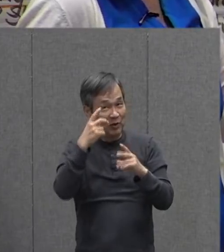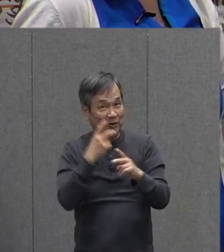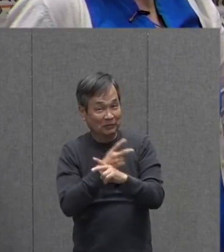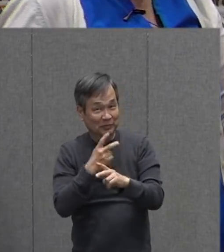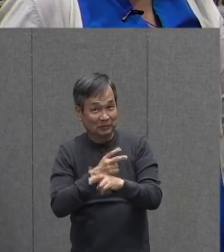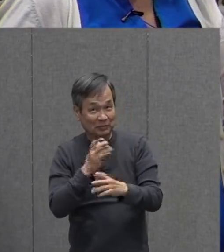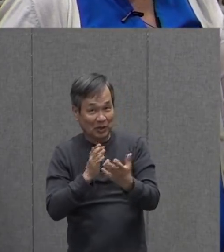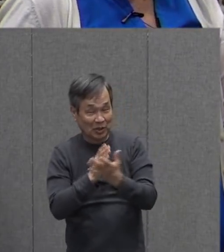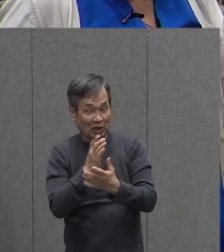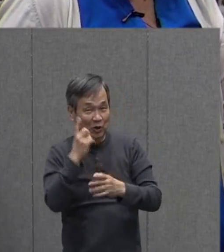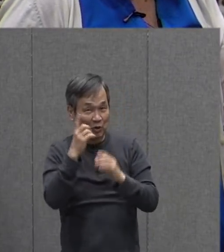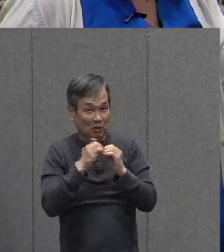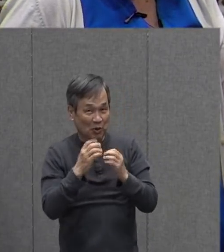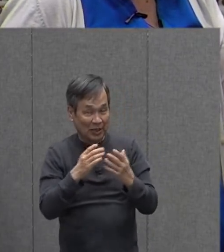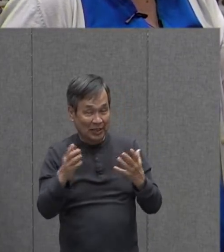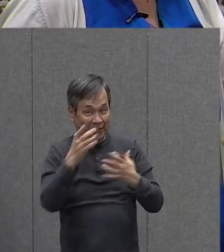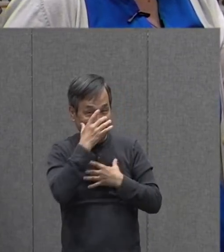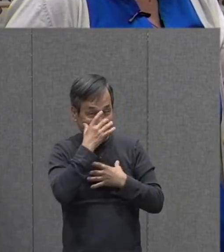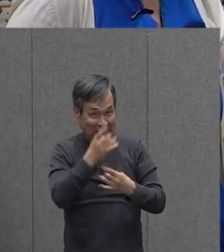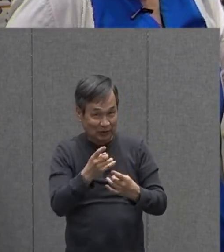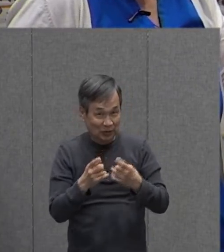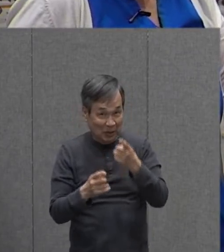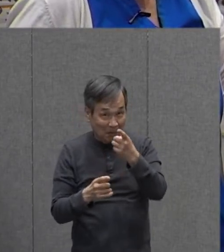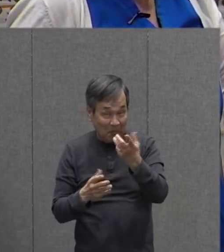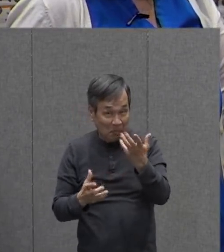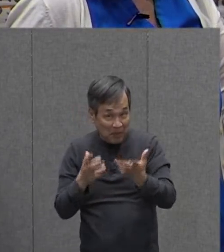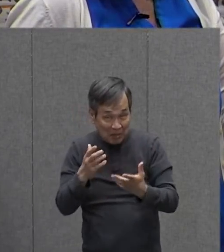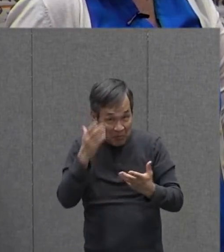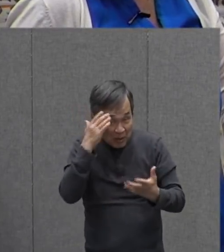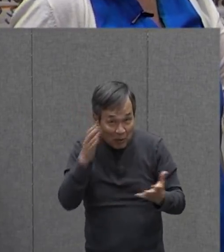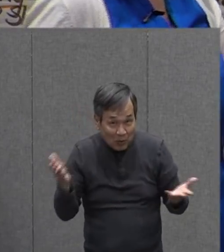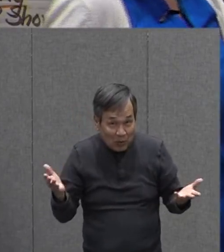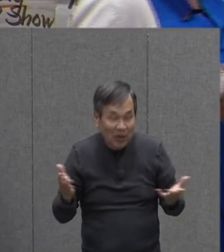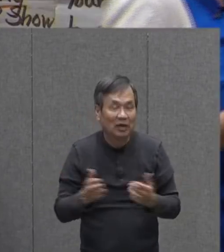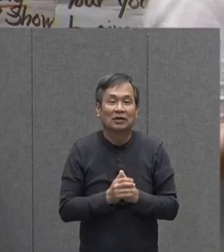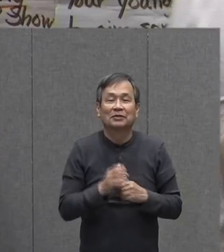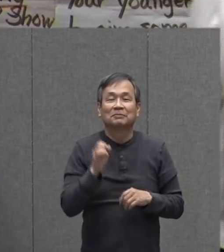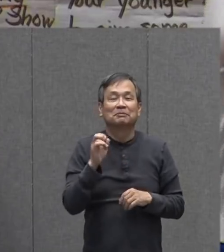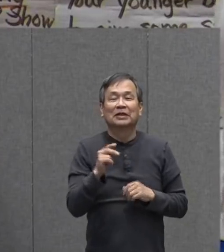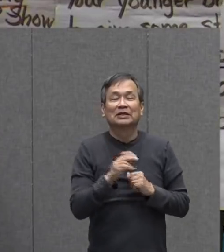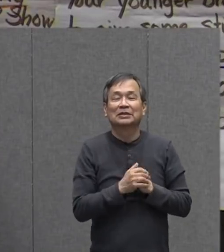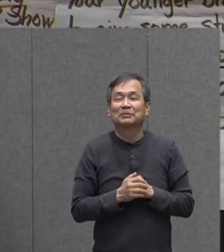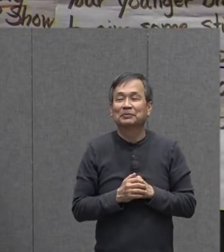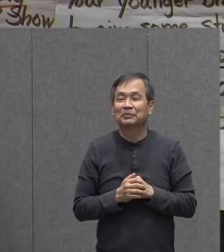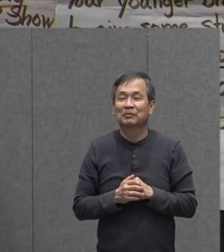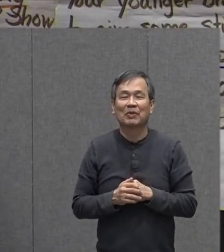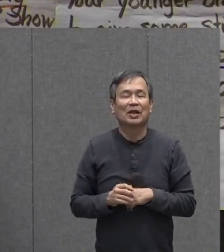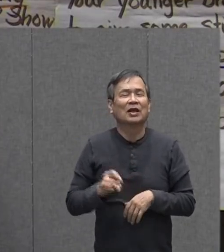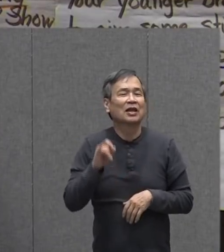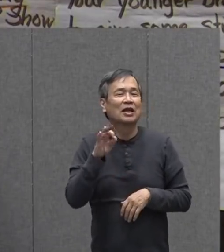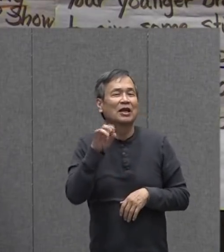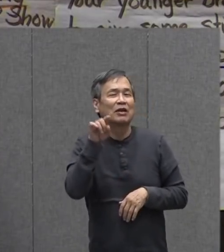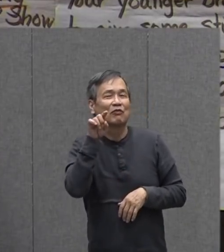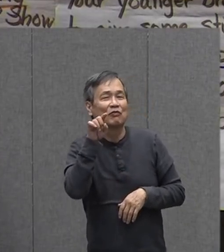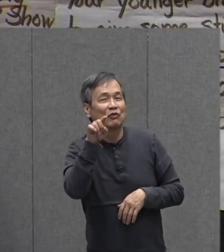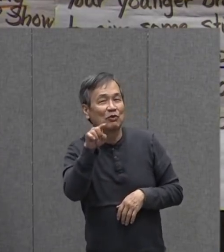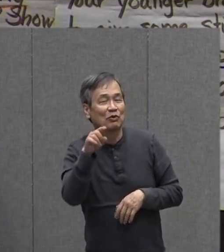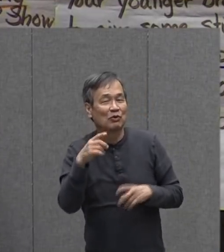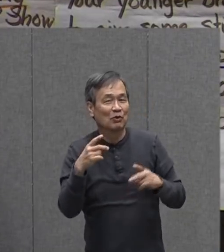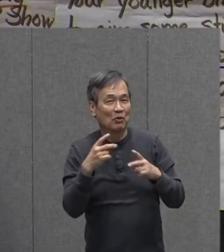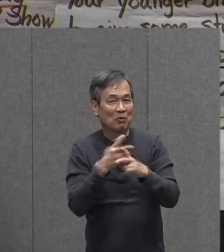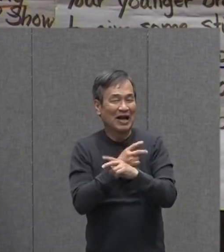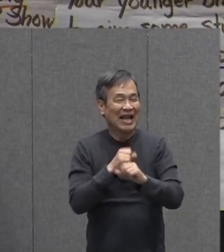little bit on the corner. And that will give you a little space in between, which is where you could be